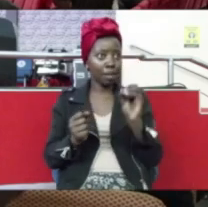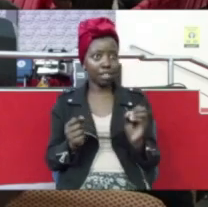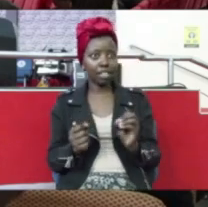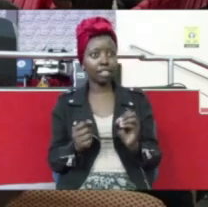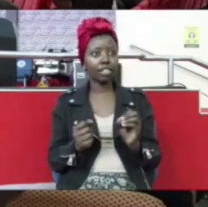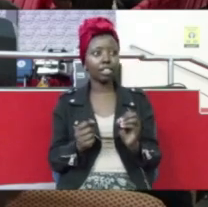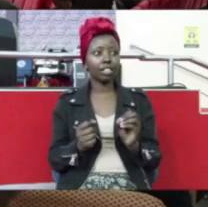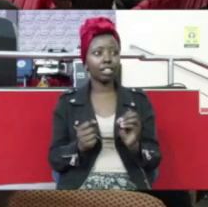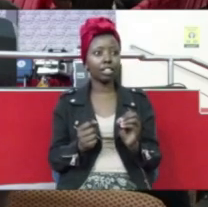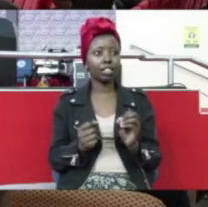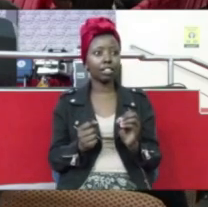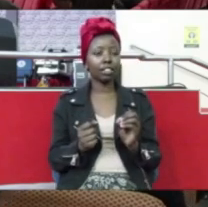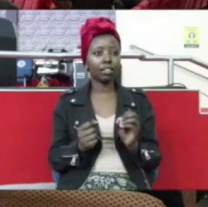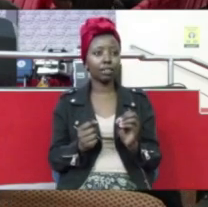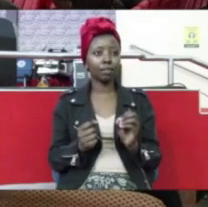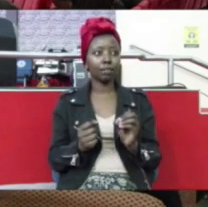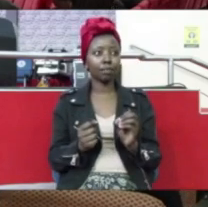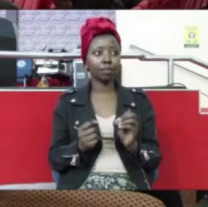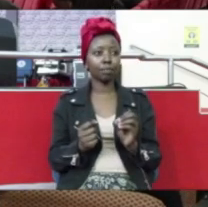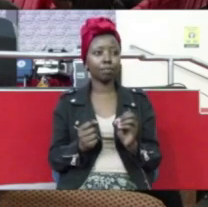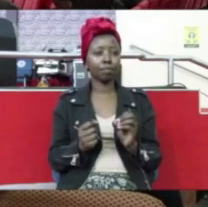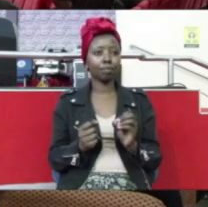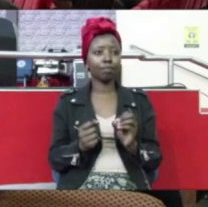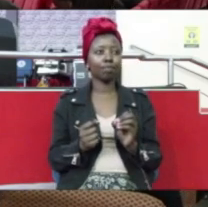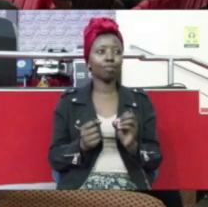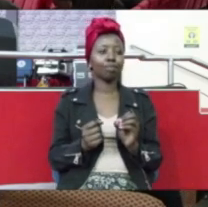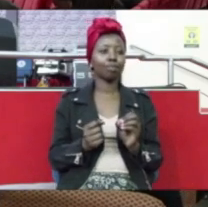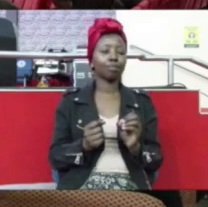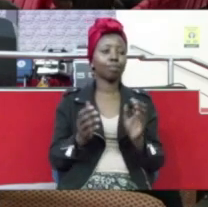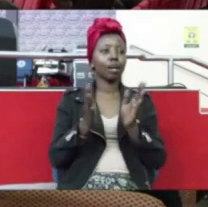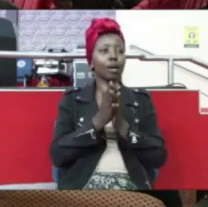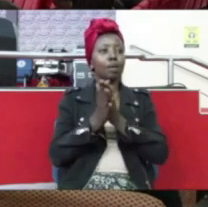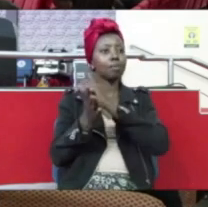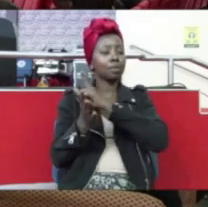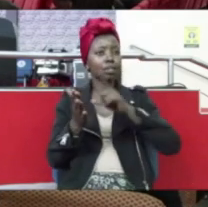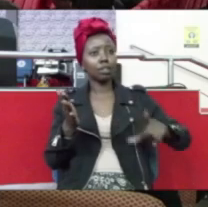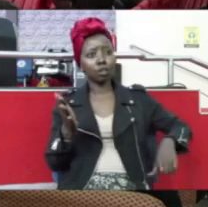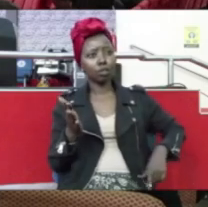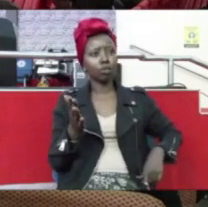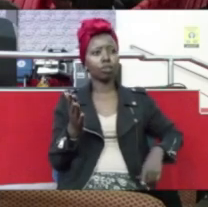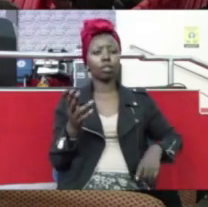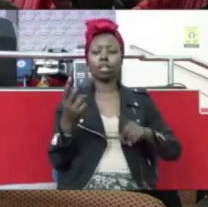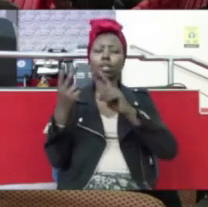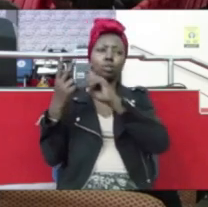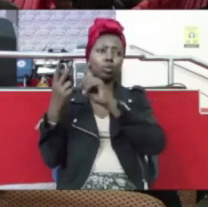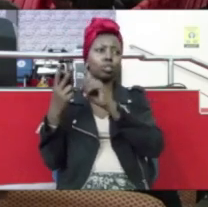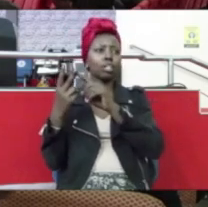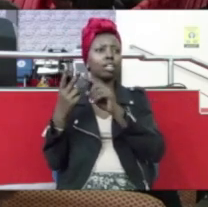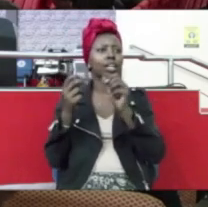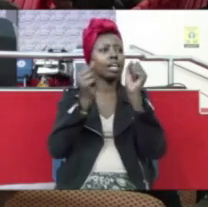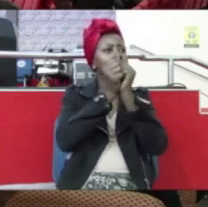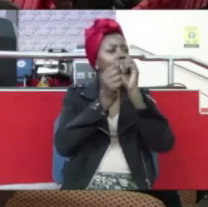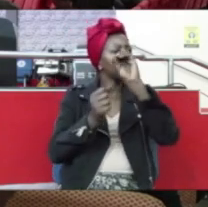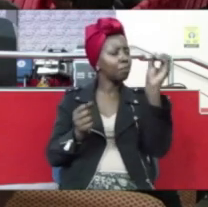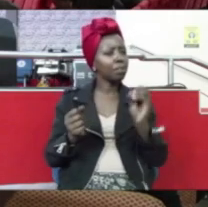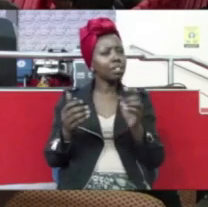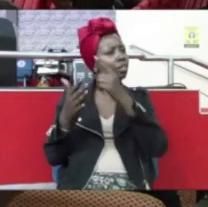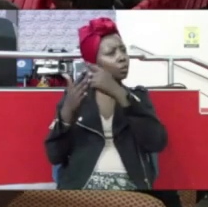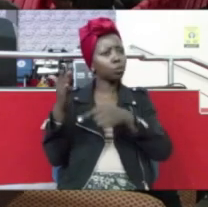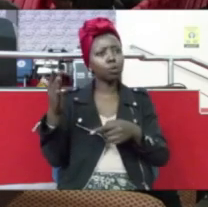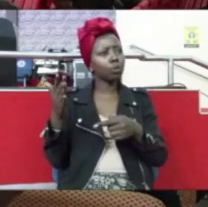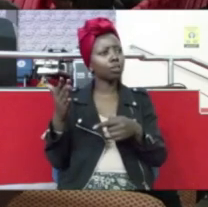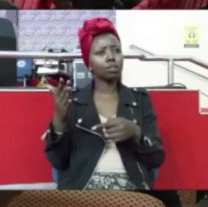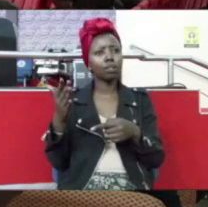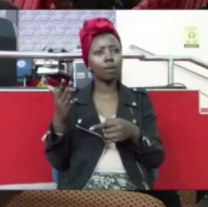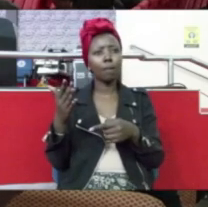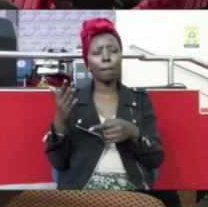zaka. Fungu la kumi ama zaka. Praise the name of the Lord. Now, what is a tithe? Ile kutoa zaka ni kumaanisha nini?